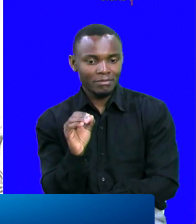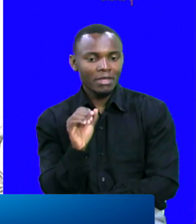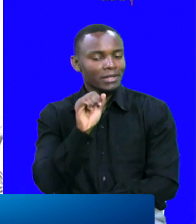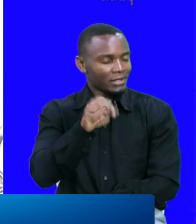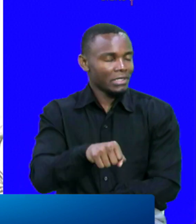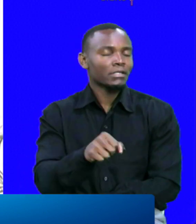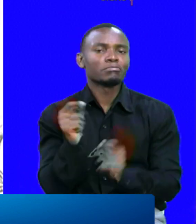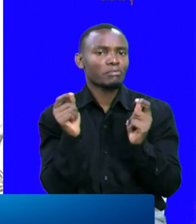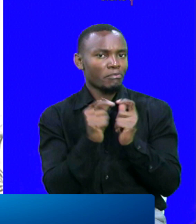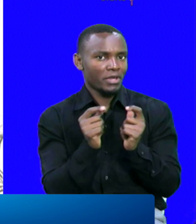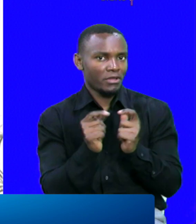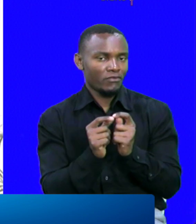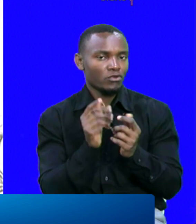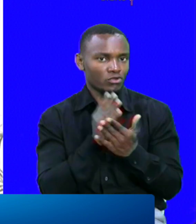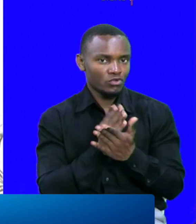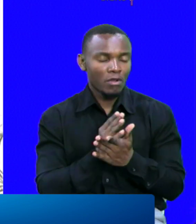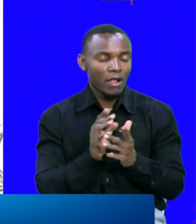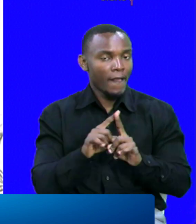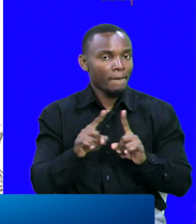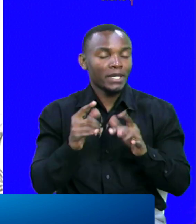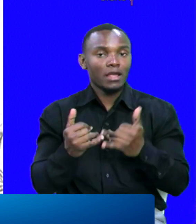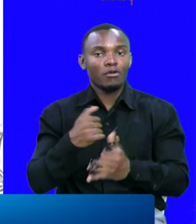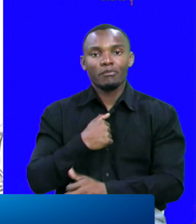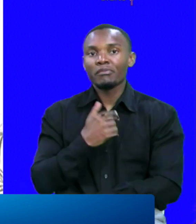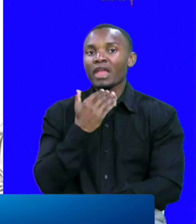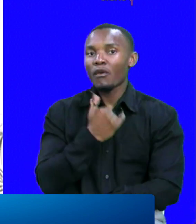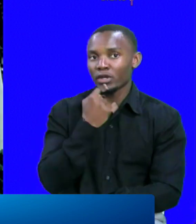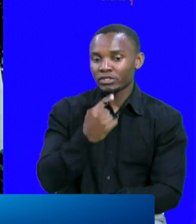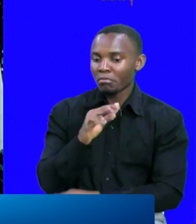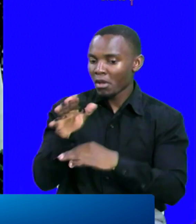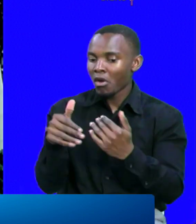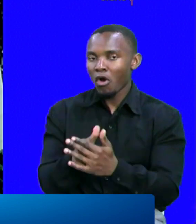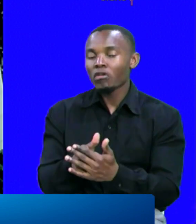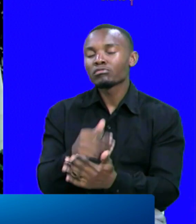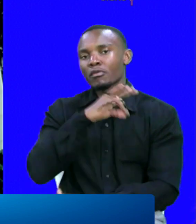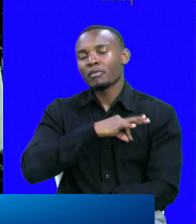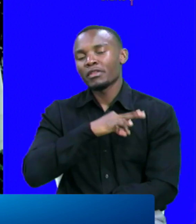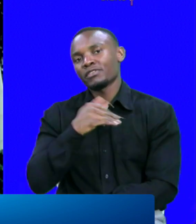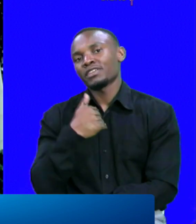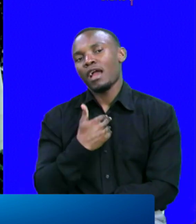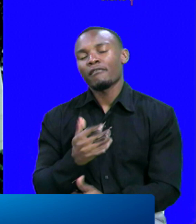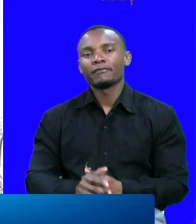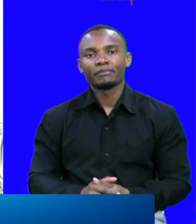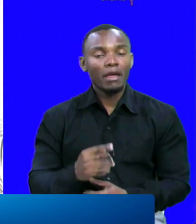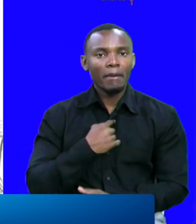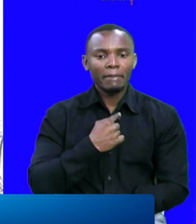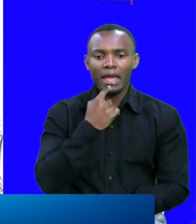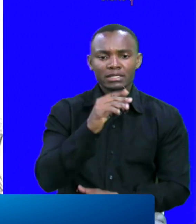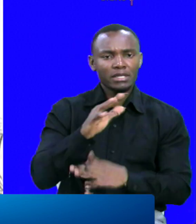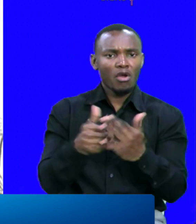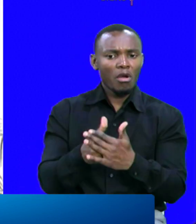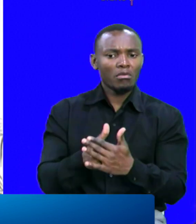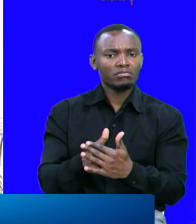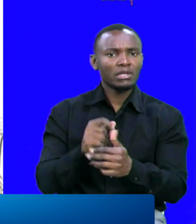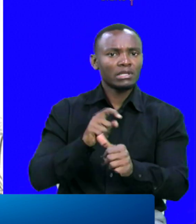not popular, though very painful, but I want to say here, they